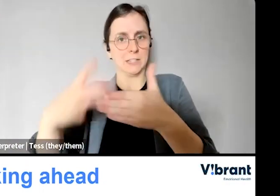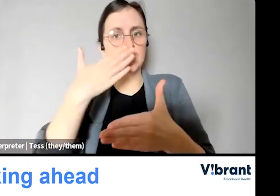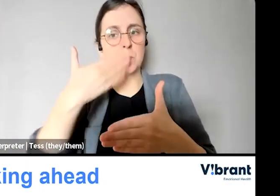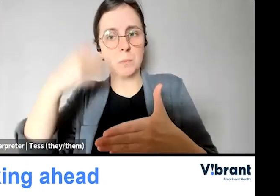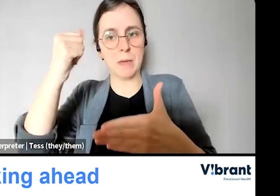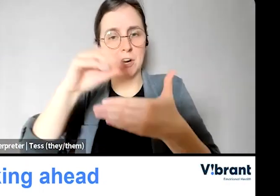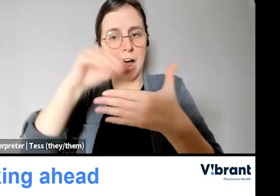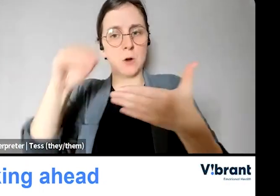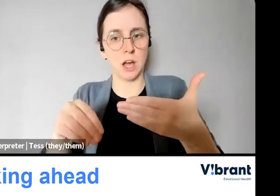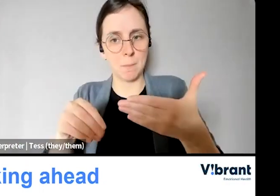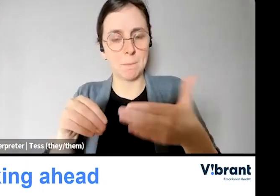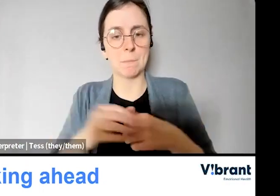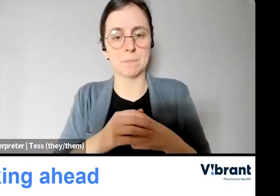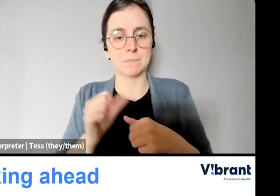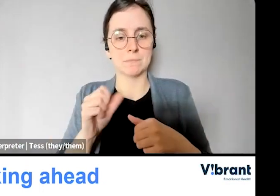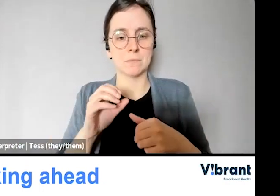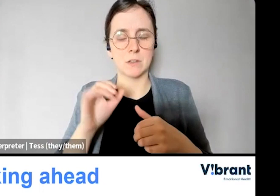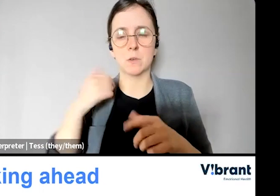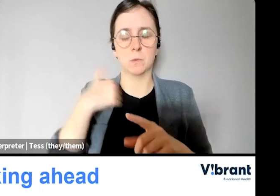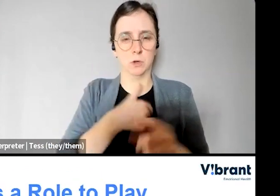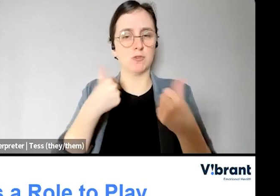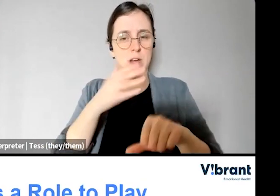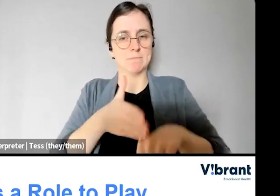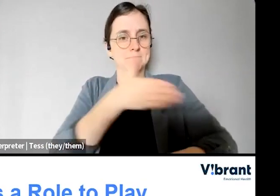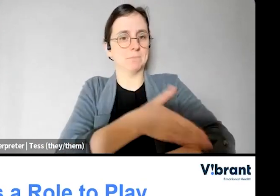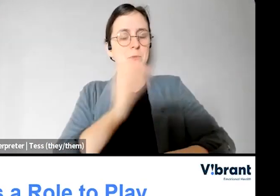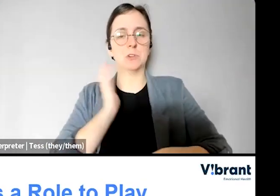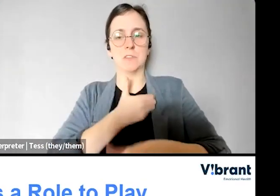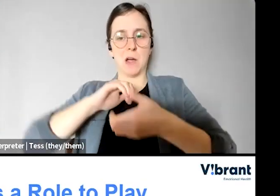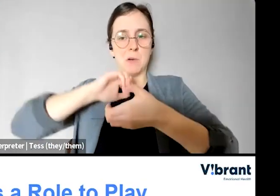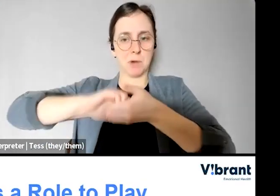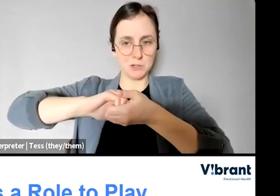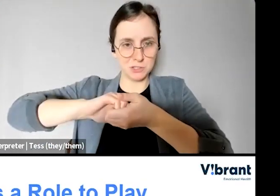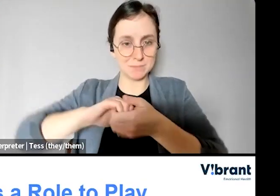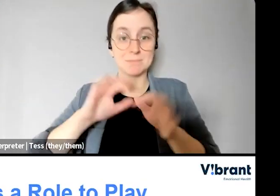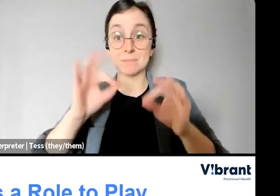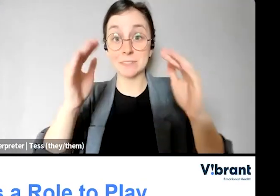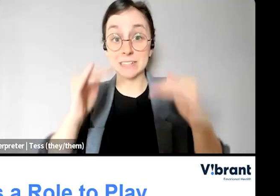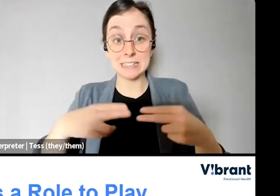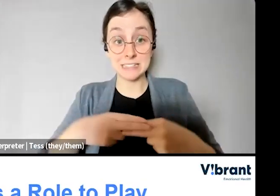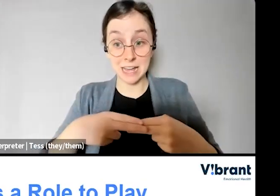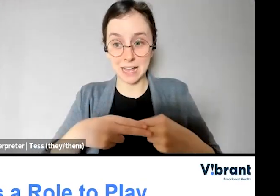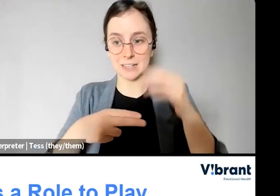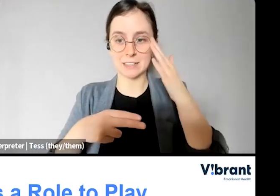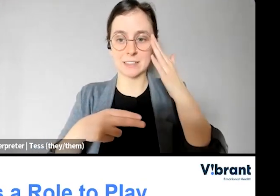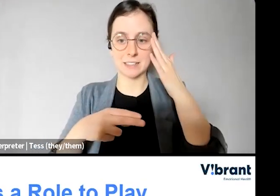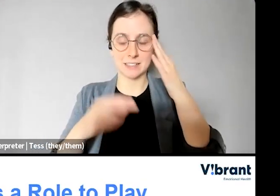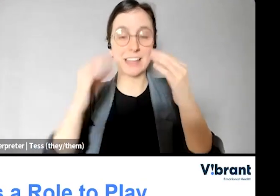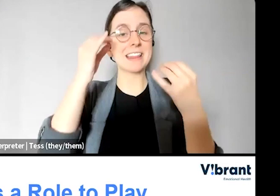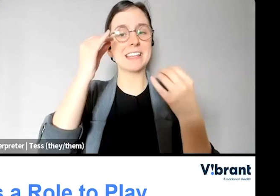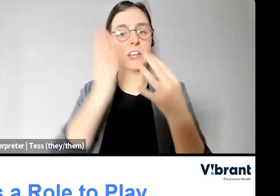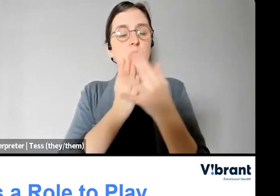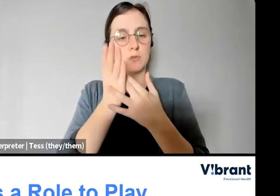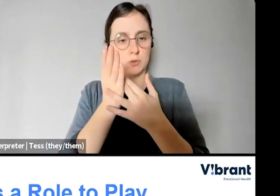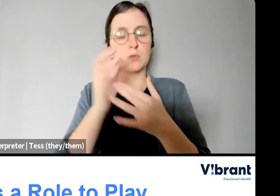welcome partnership. Next slide, please. And then just thinking through that